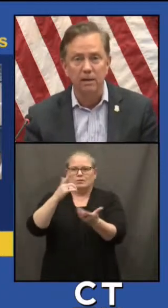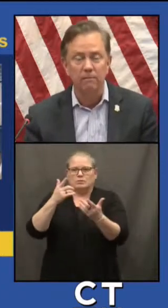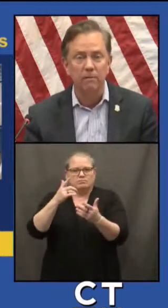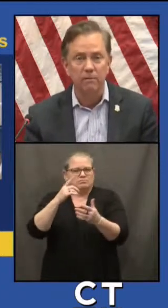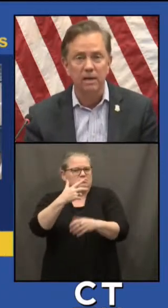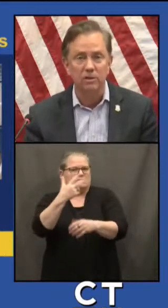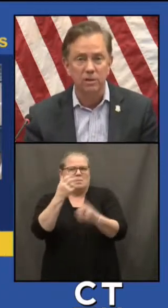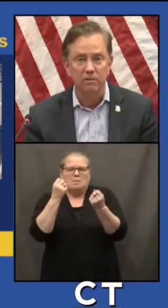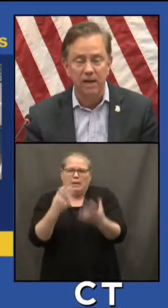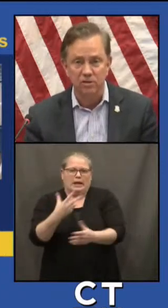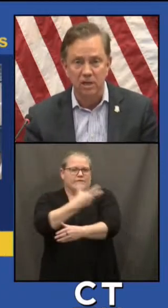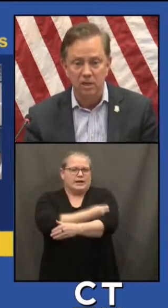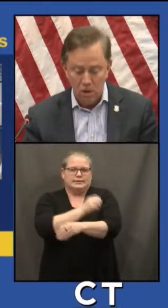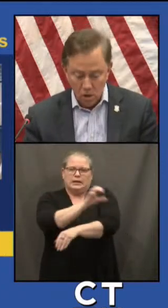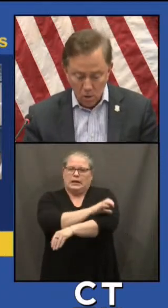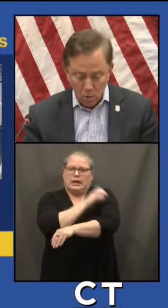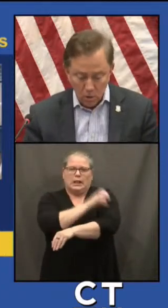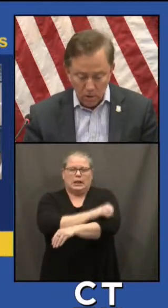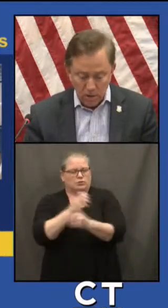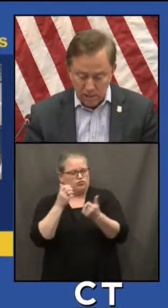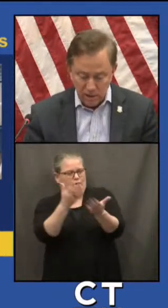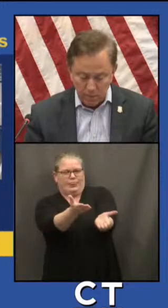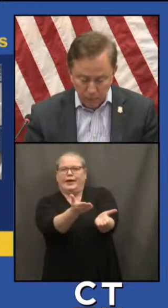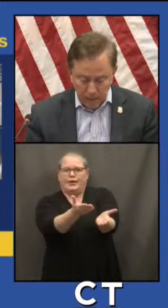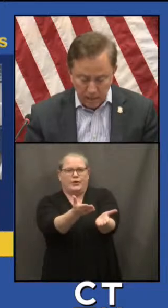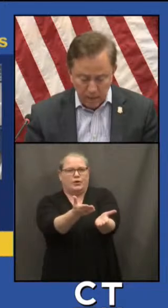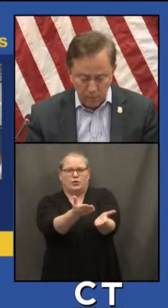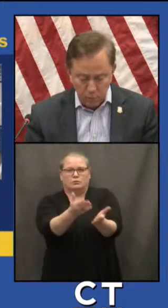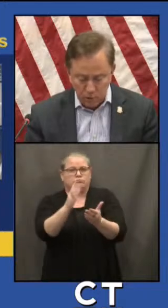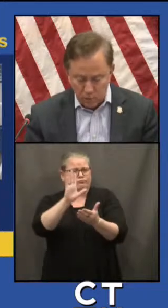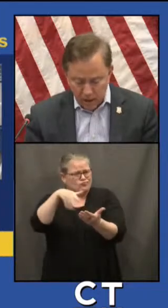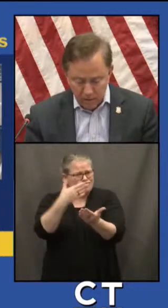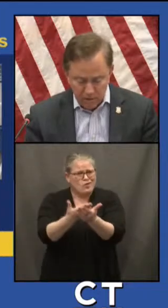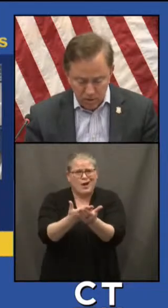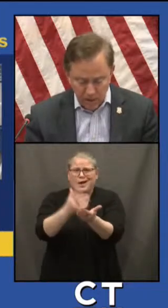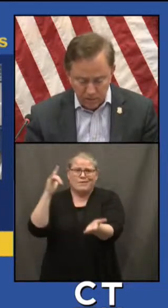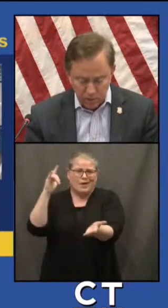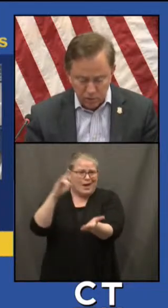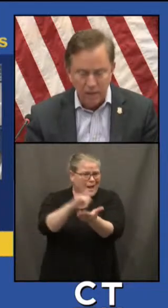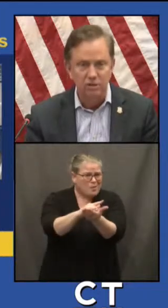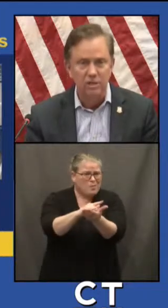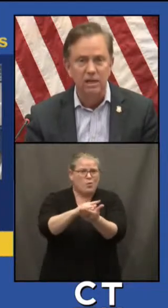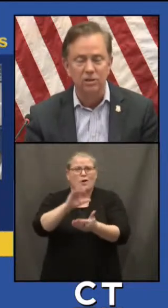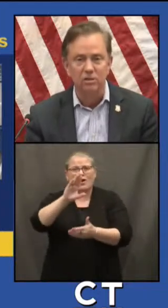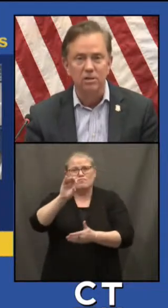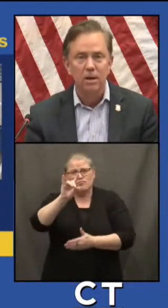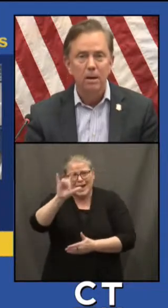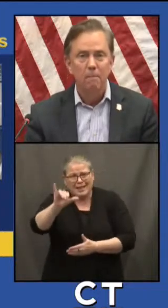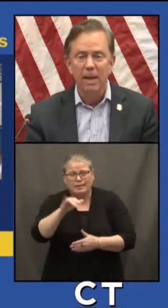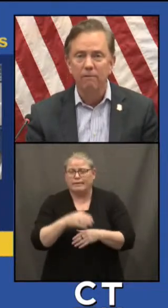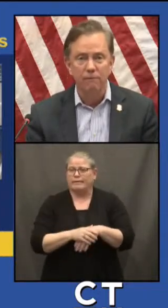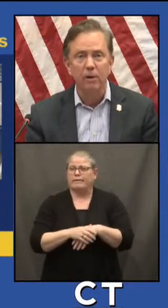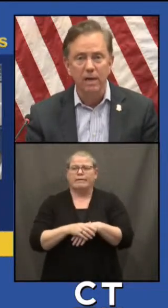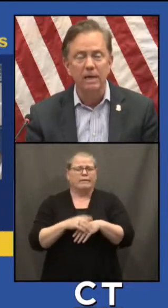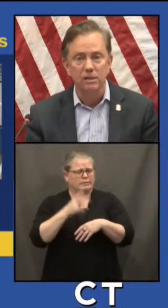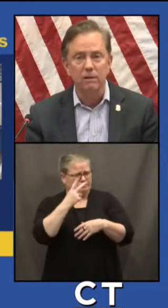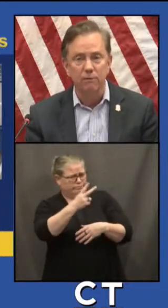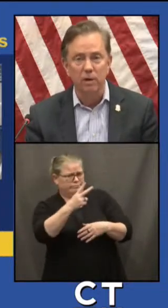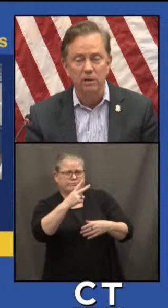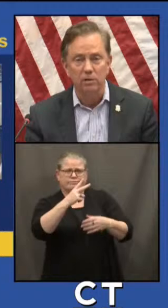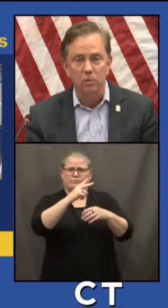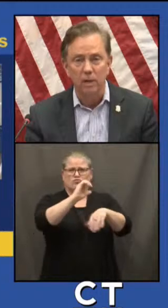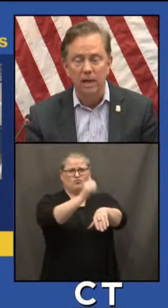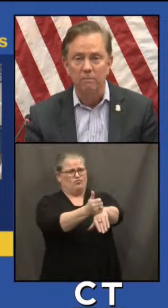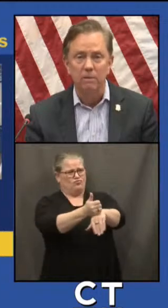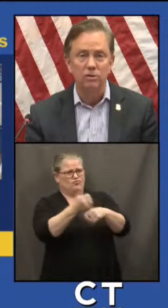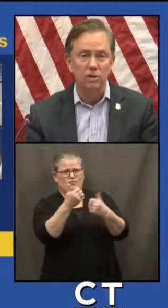take advantage of the vaccine or the testing at Bradley Airport, New Haven, Stanford train stations. Make it very easy for you